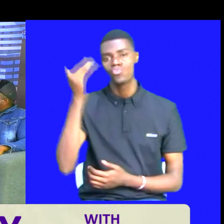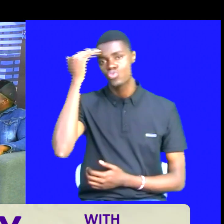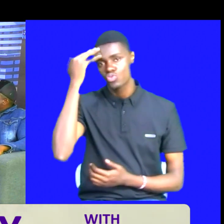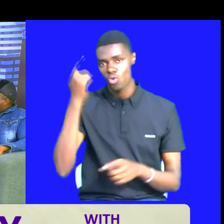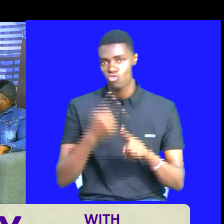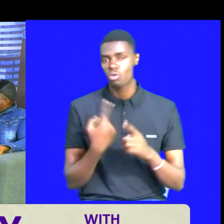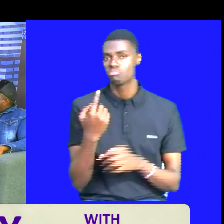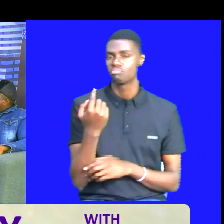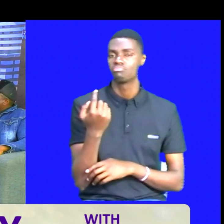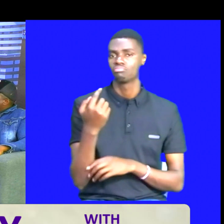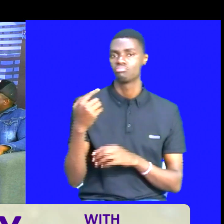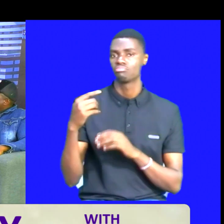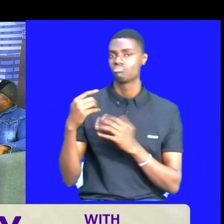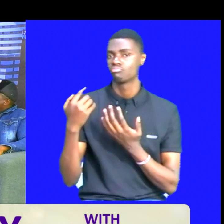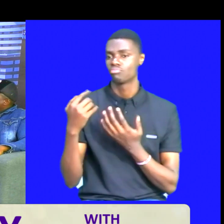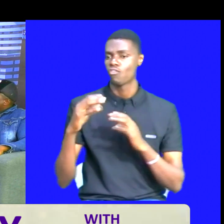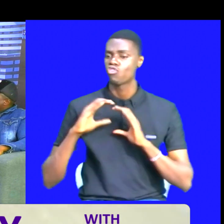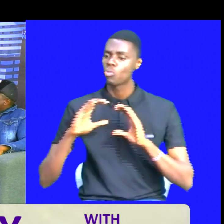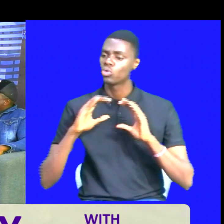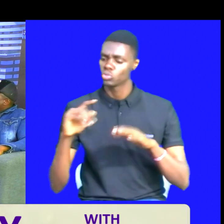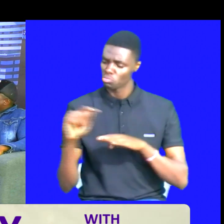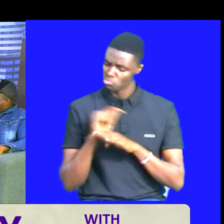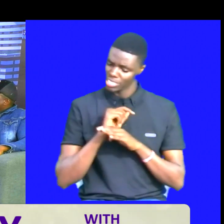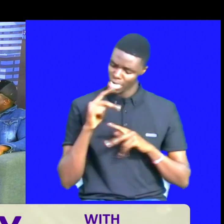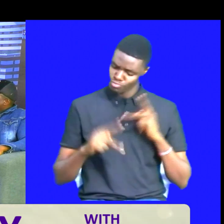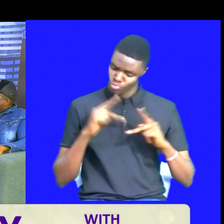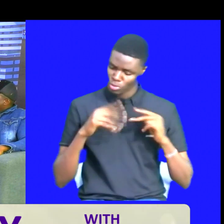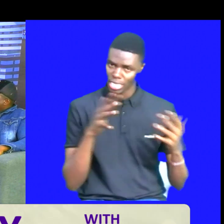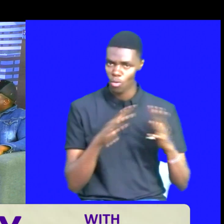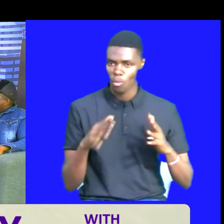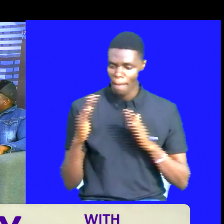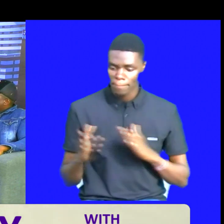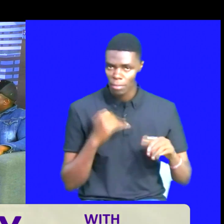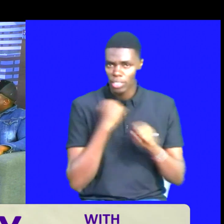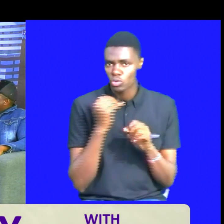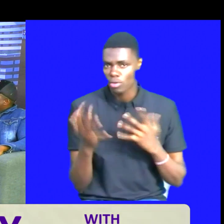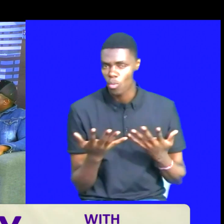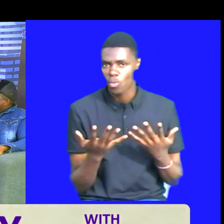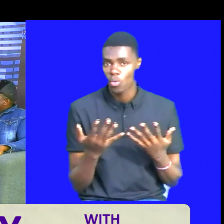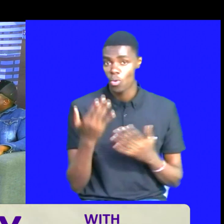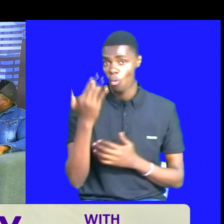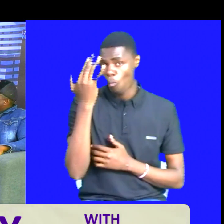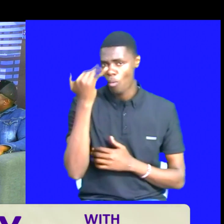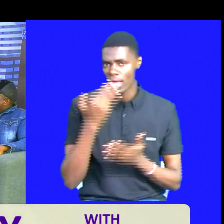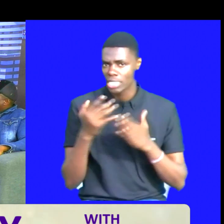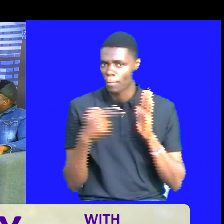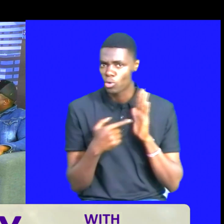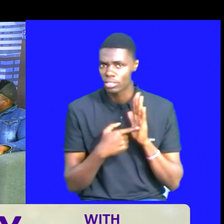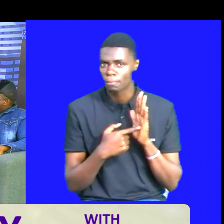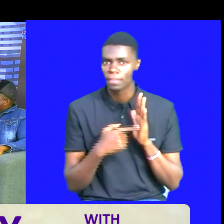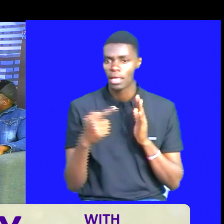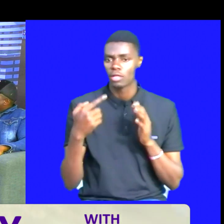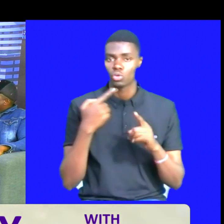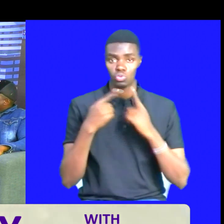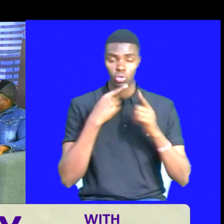your end, coach. How was the training process? How was the preparations done? Because at some point, just we were talking